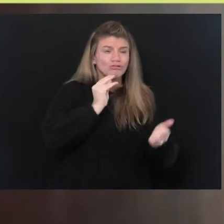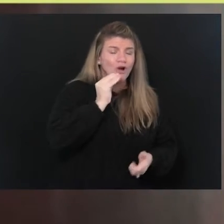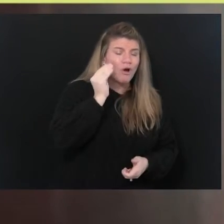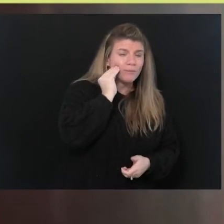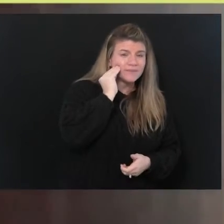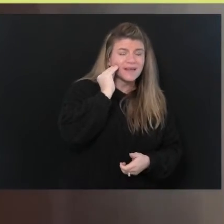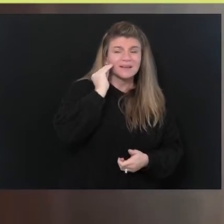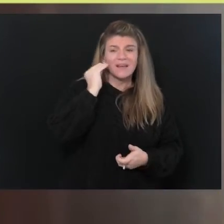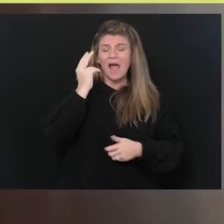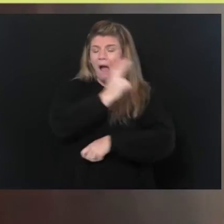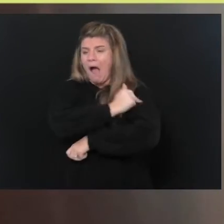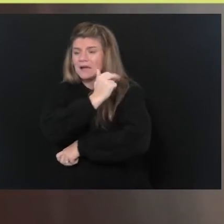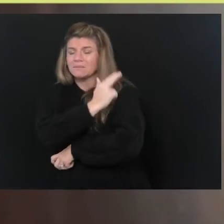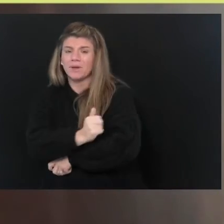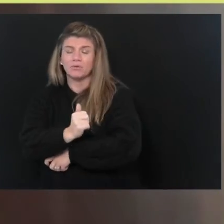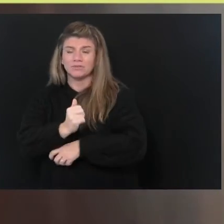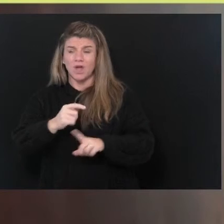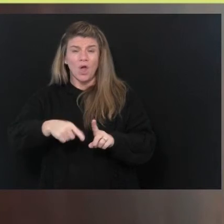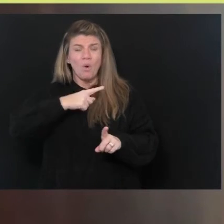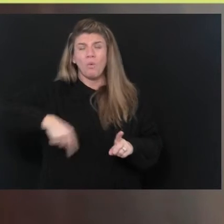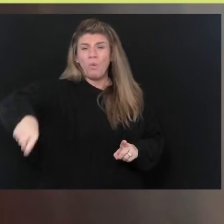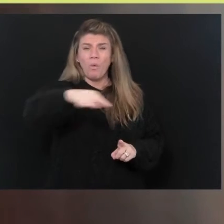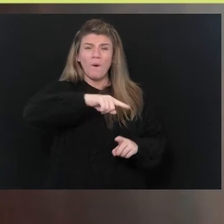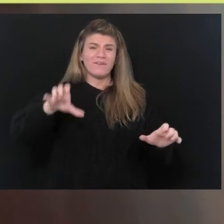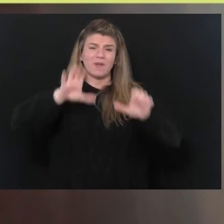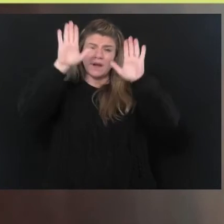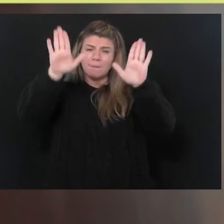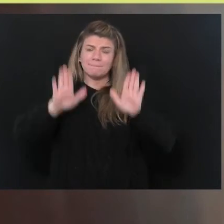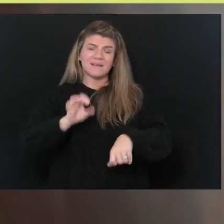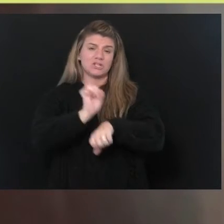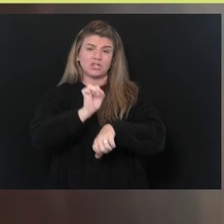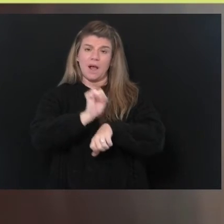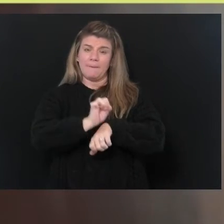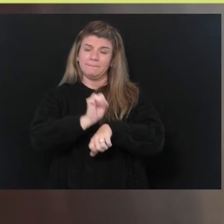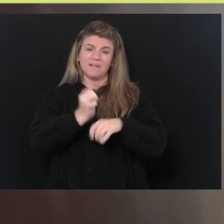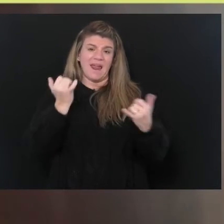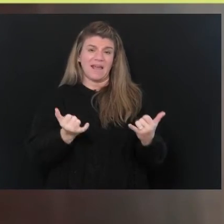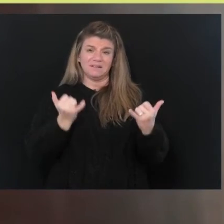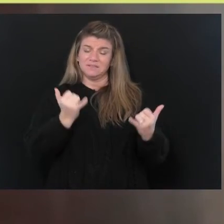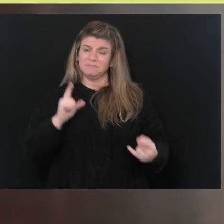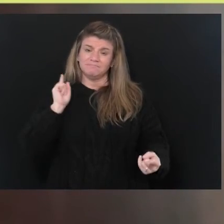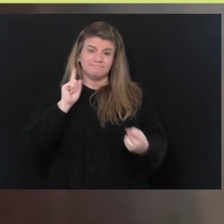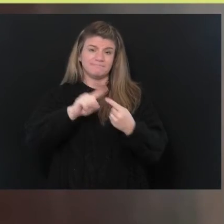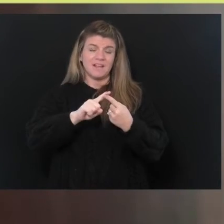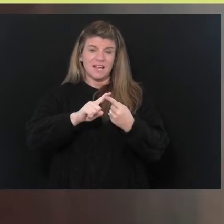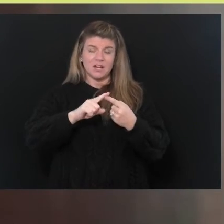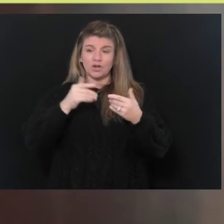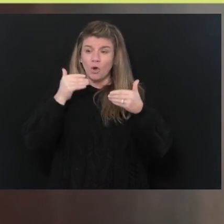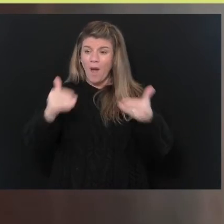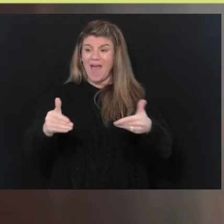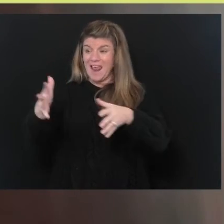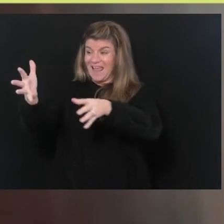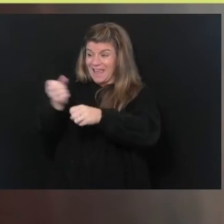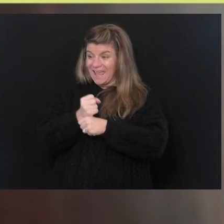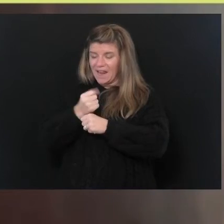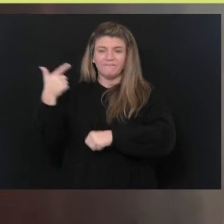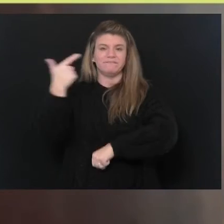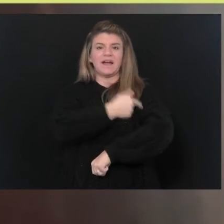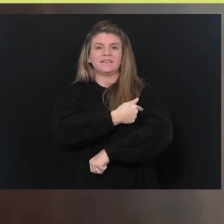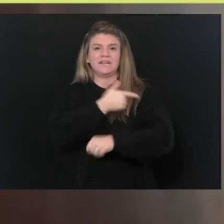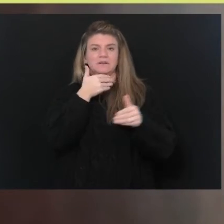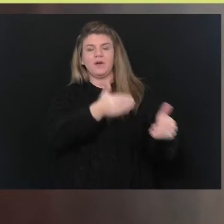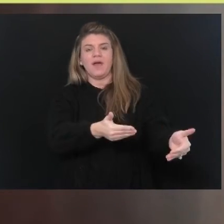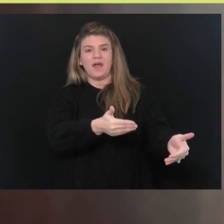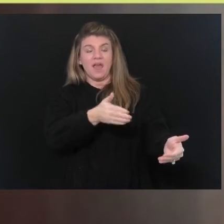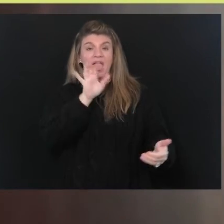to hospitals. We have done an amazing job to date of putting vaccines in the arms of people. And just like